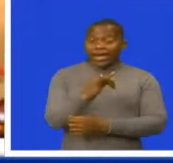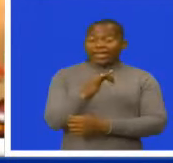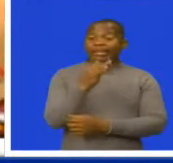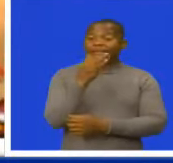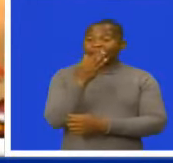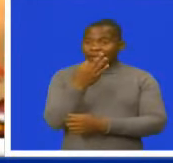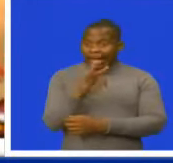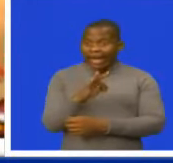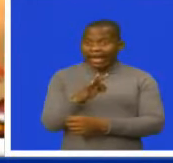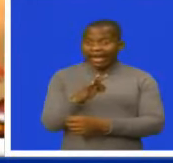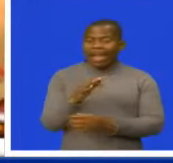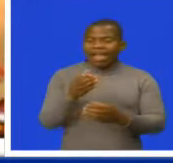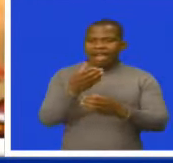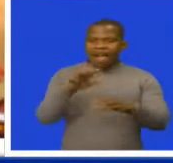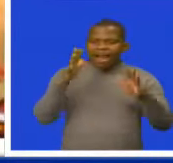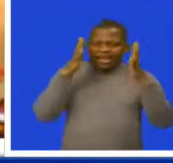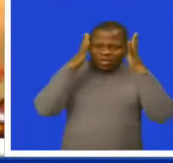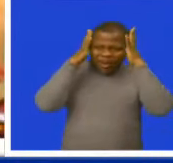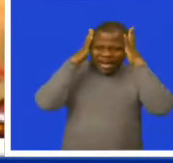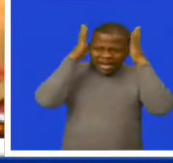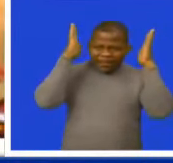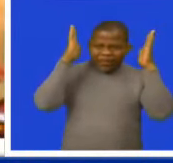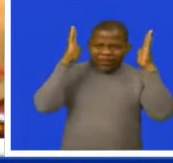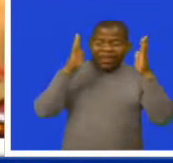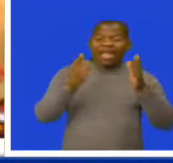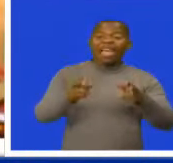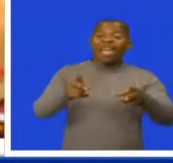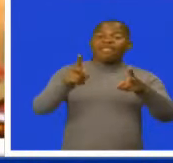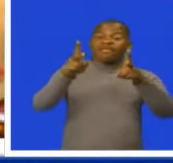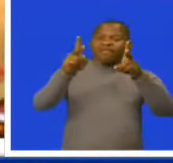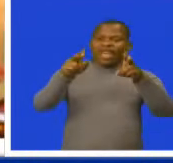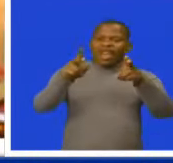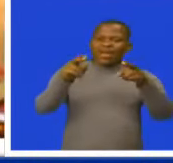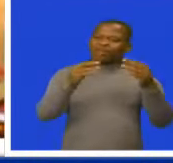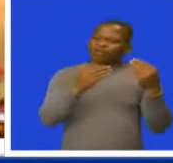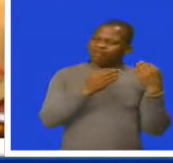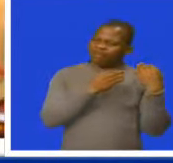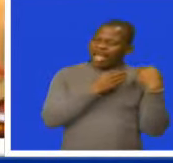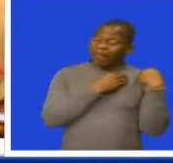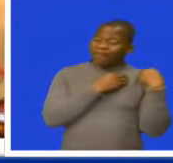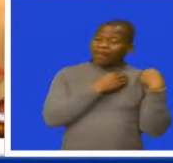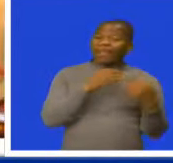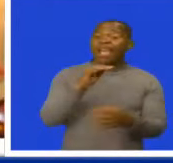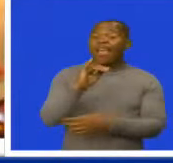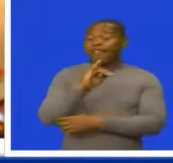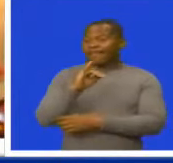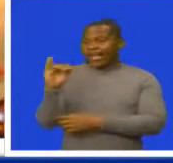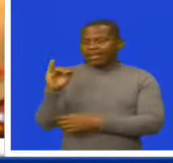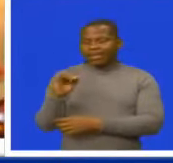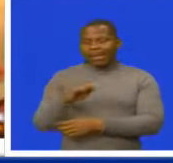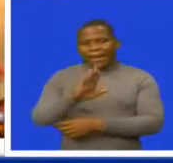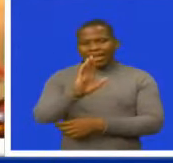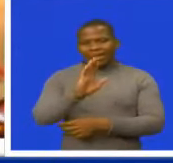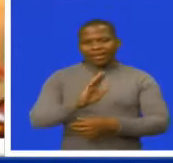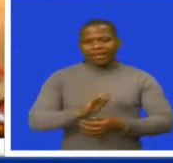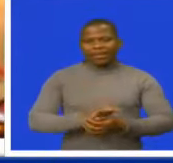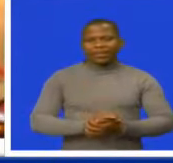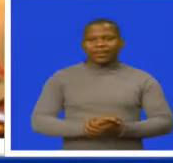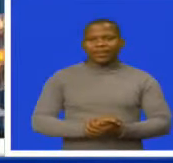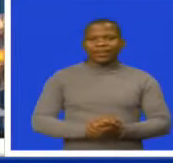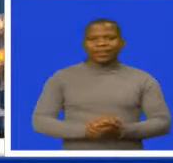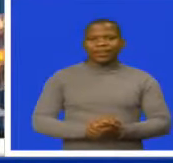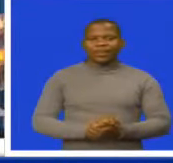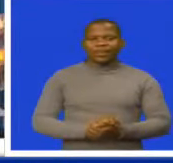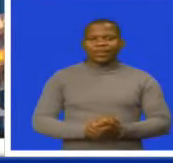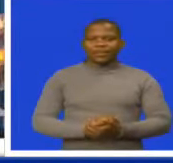leSwatini libe live lelihamba embili etindzabeni tekonga imvelo. Tindzabeni kubika temalanga endlamini nginamuzi Mkhonda eZulwini.